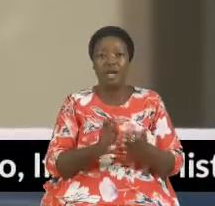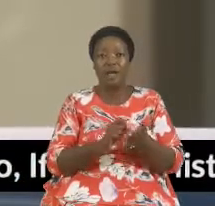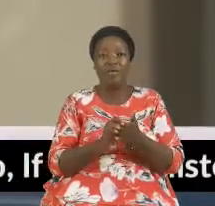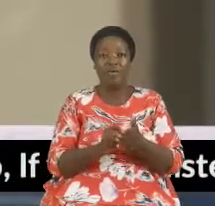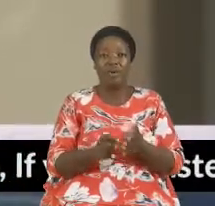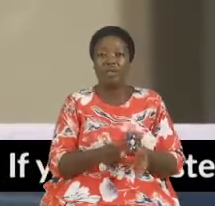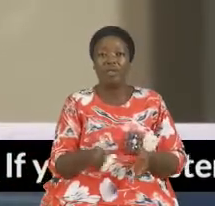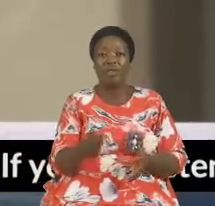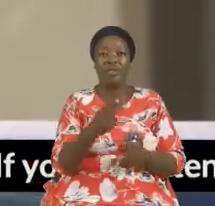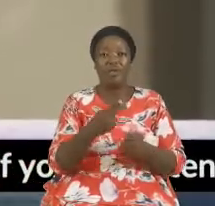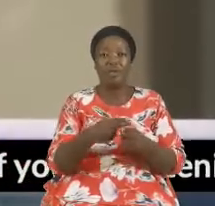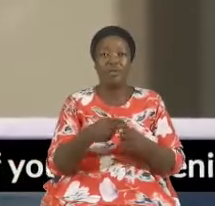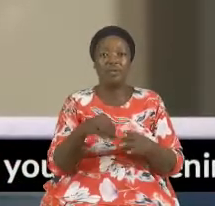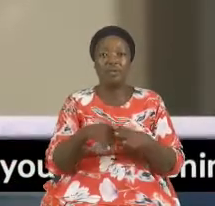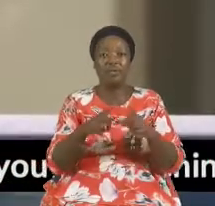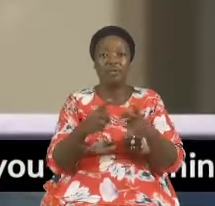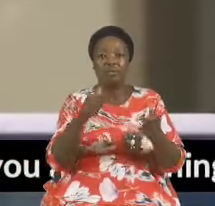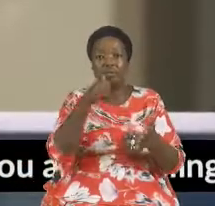Let's be fast.